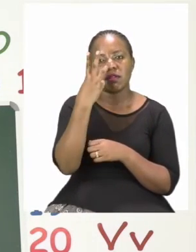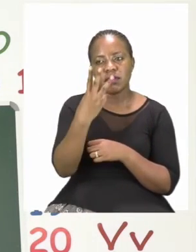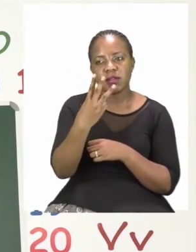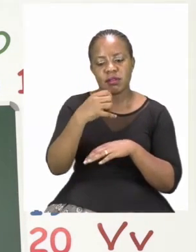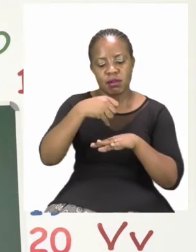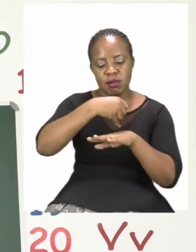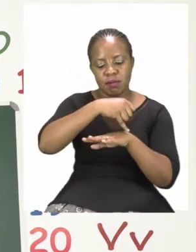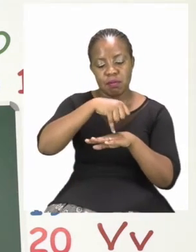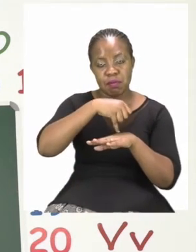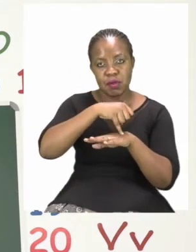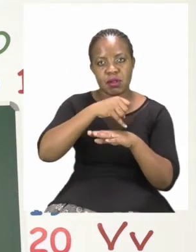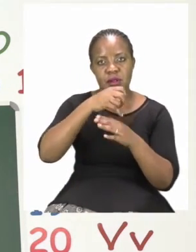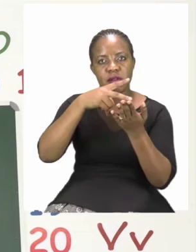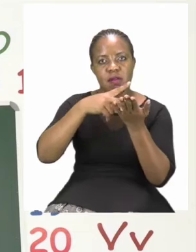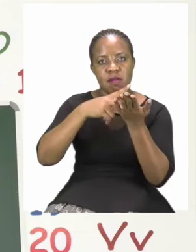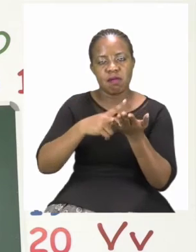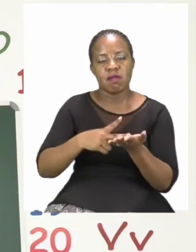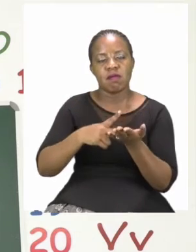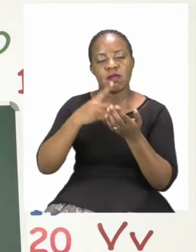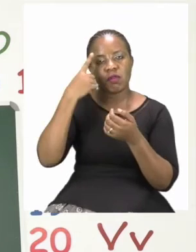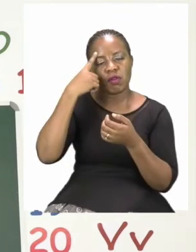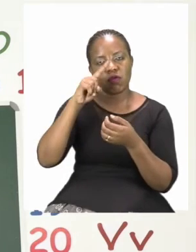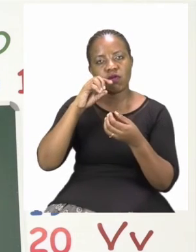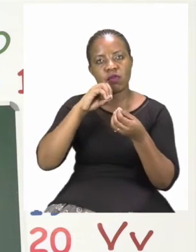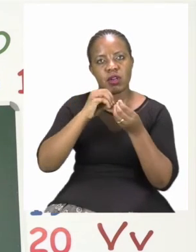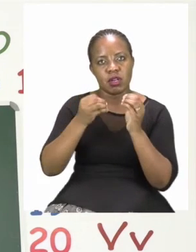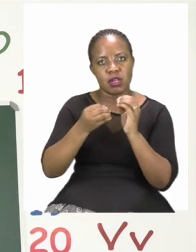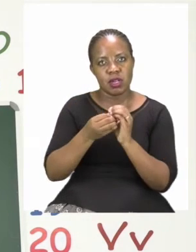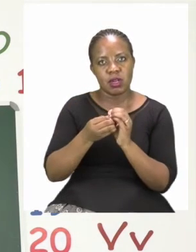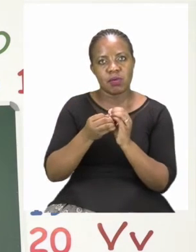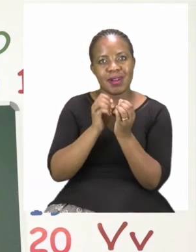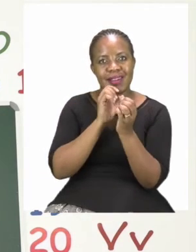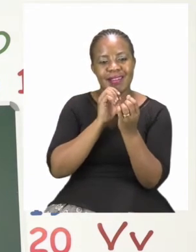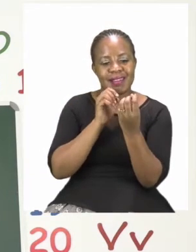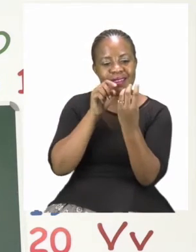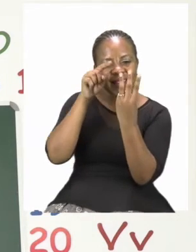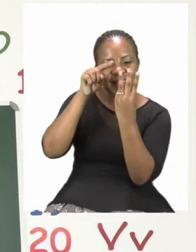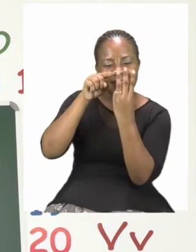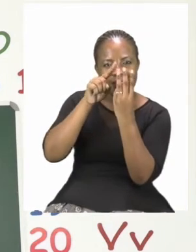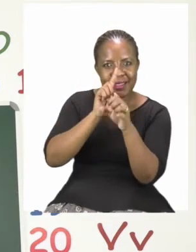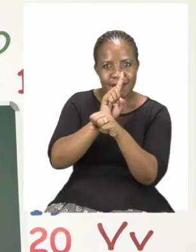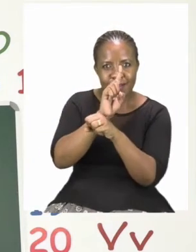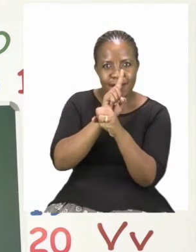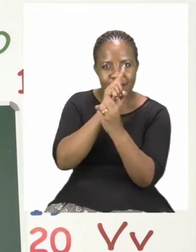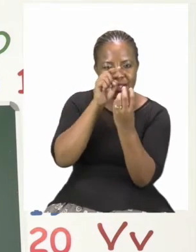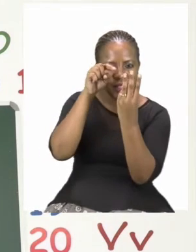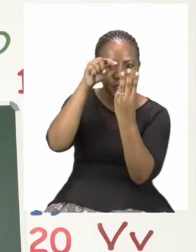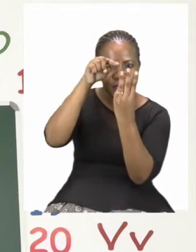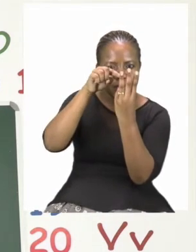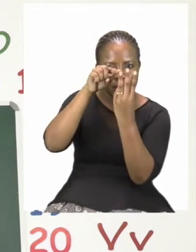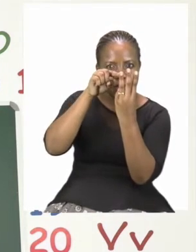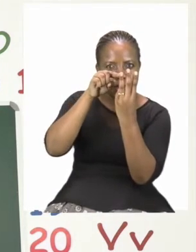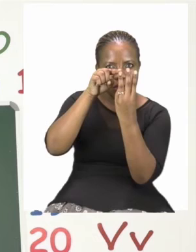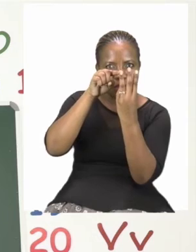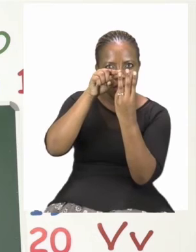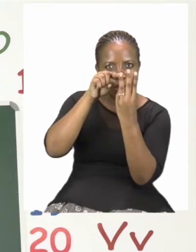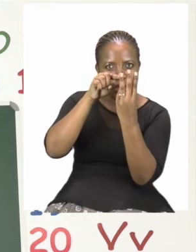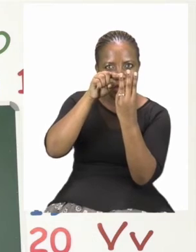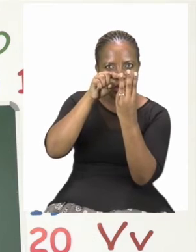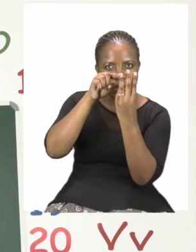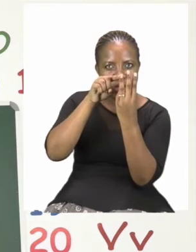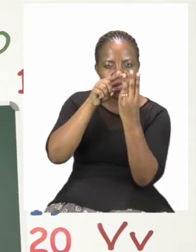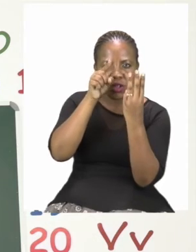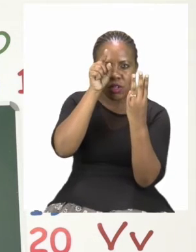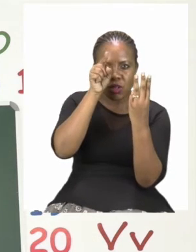the first one is units, which means all these numbers can sit